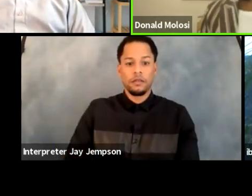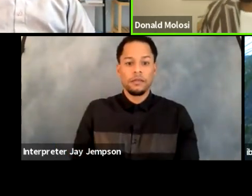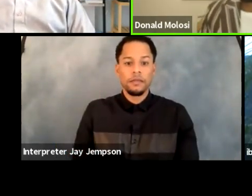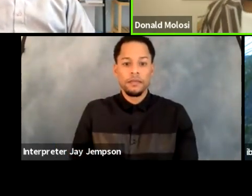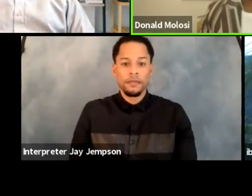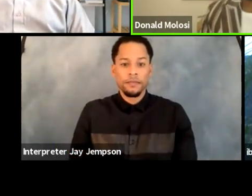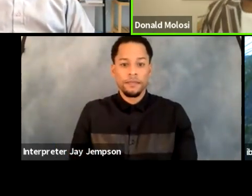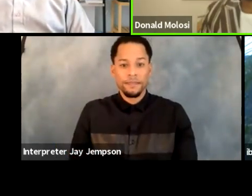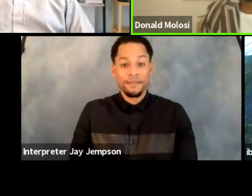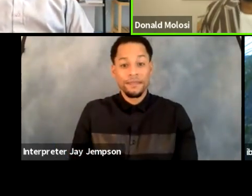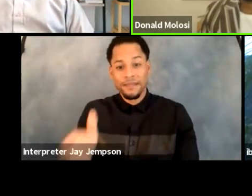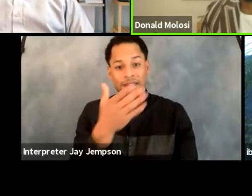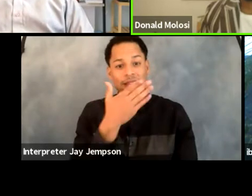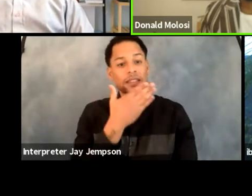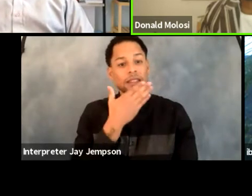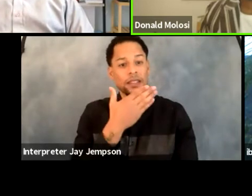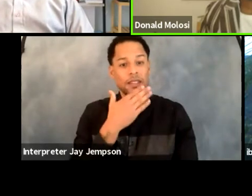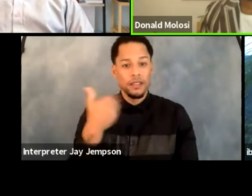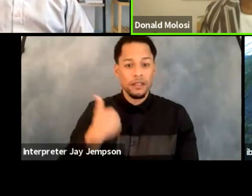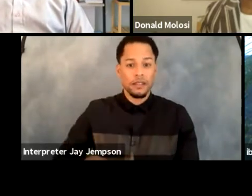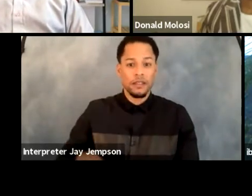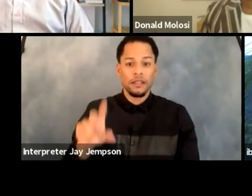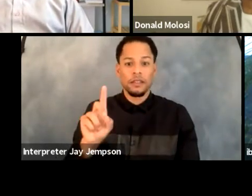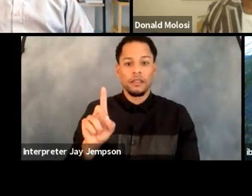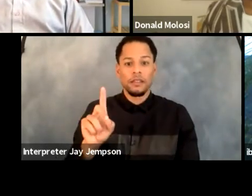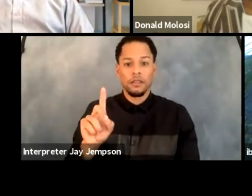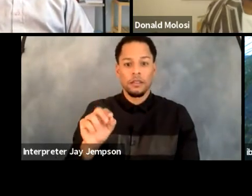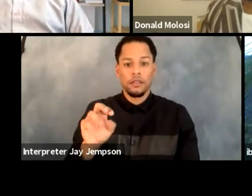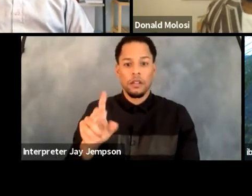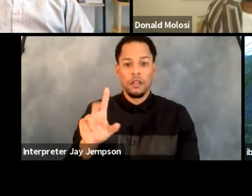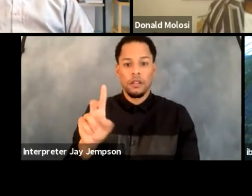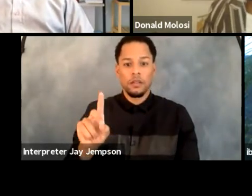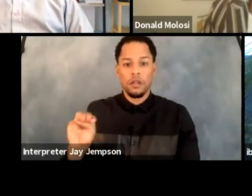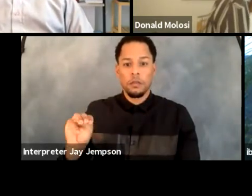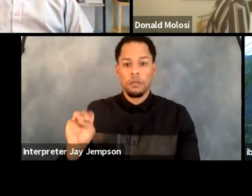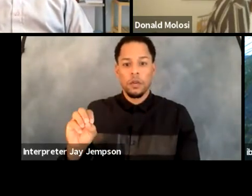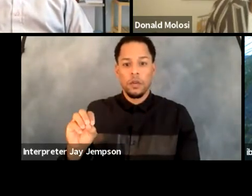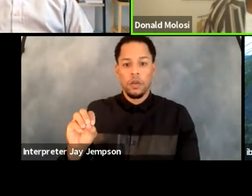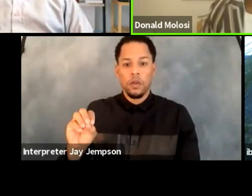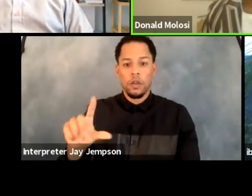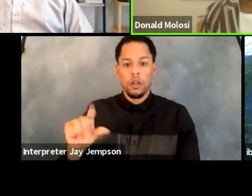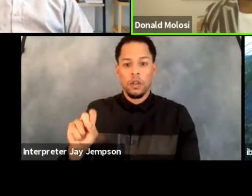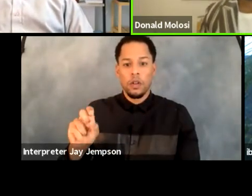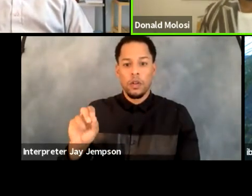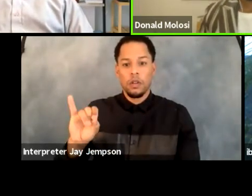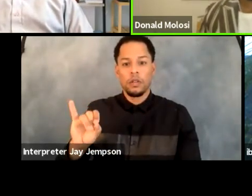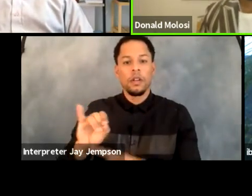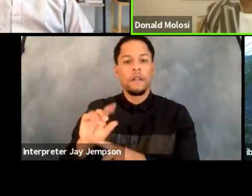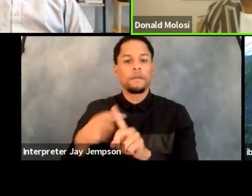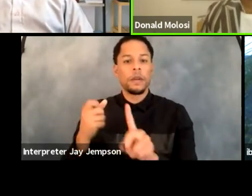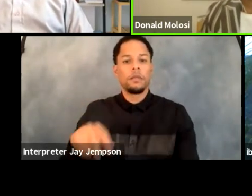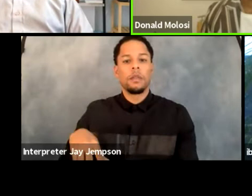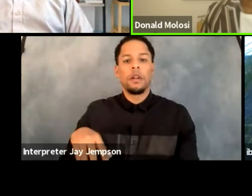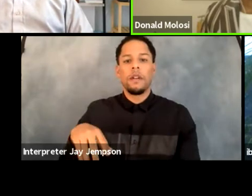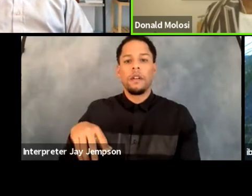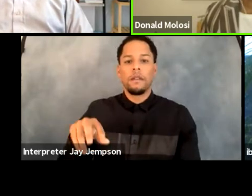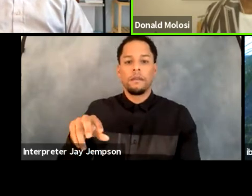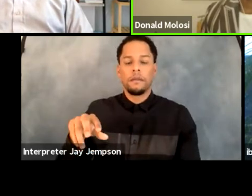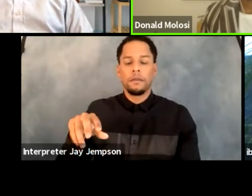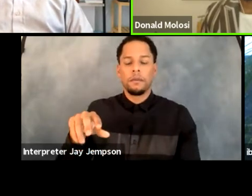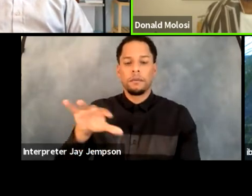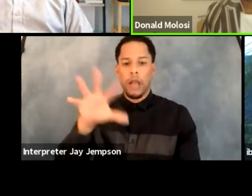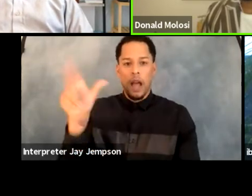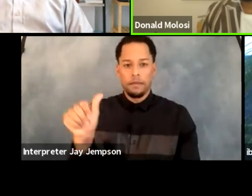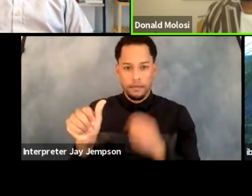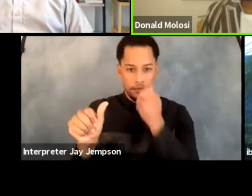Thank you. My name is Donald Mulusi. I am from Botswana and I'm an actor and writer. In my work as an